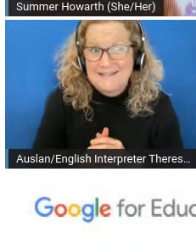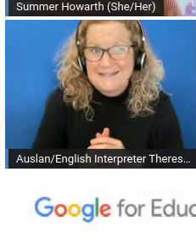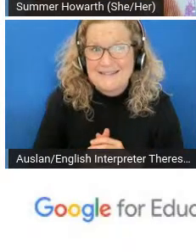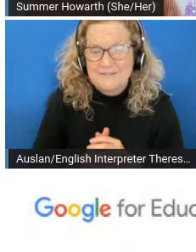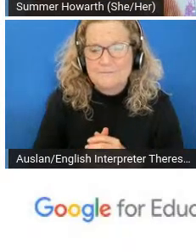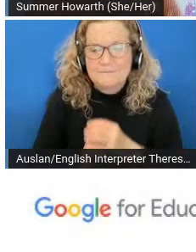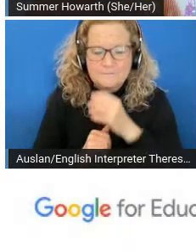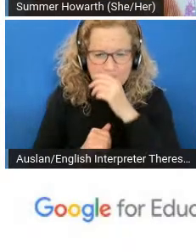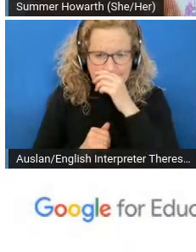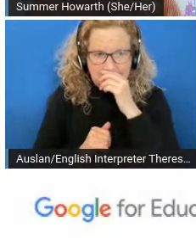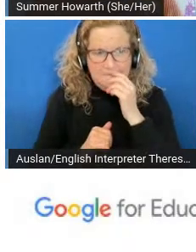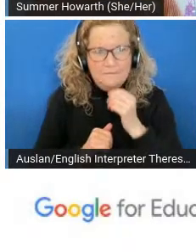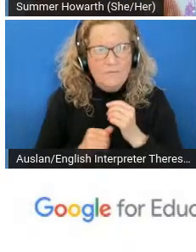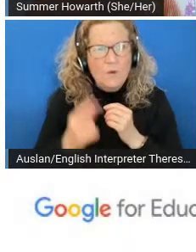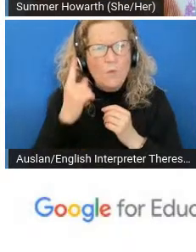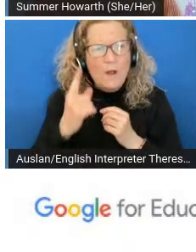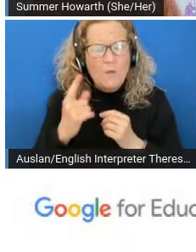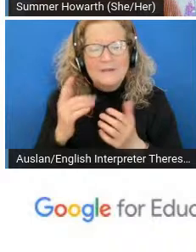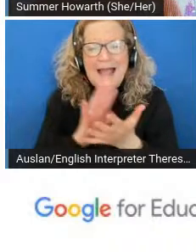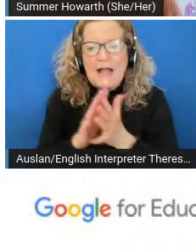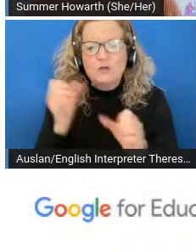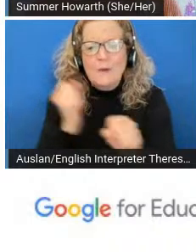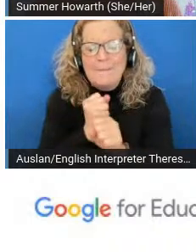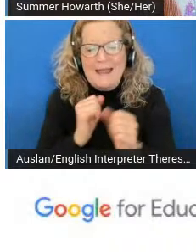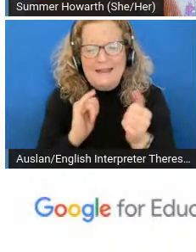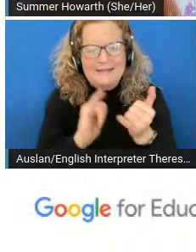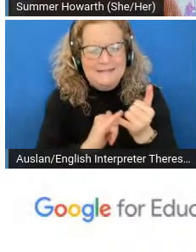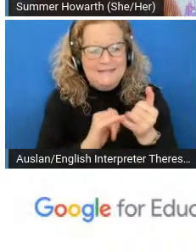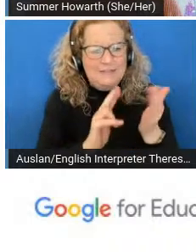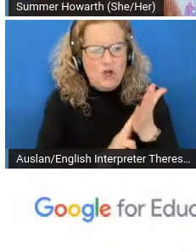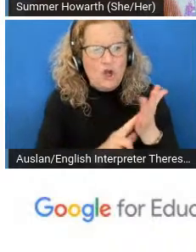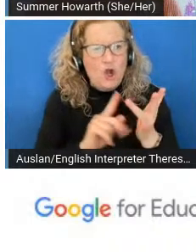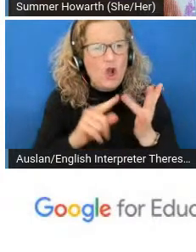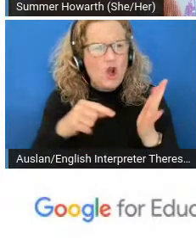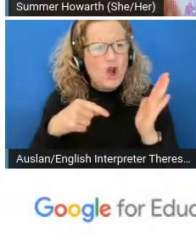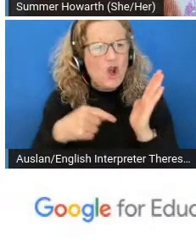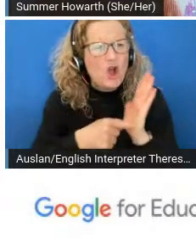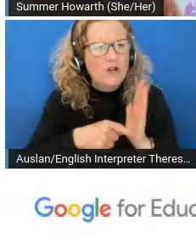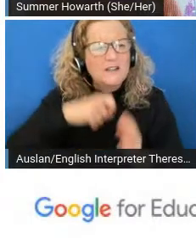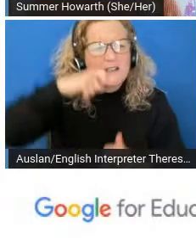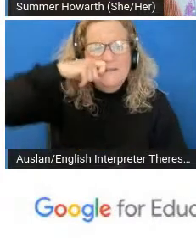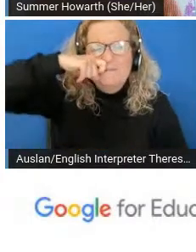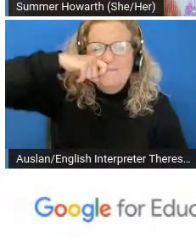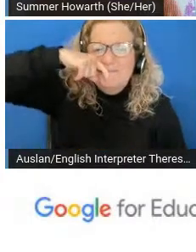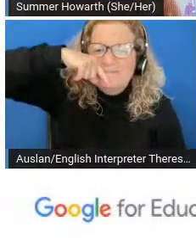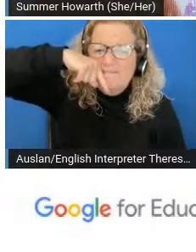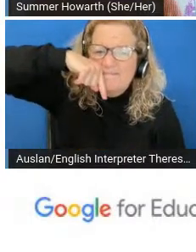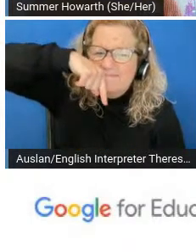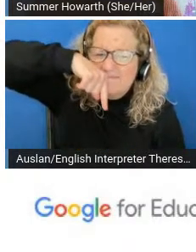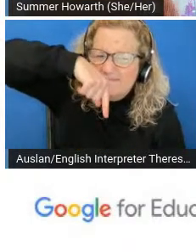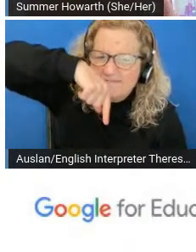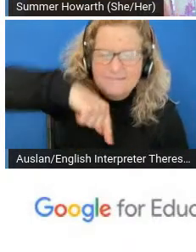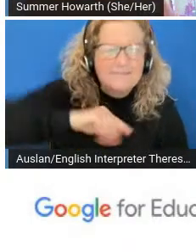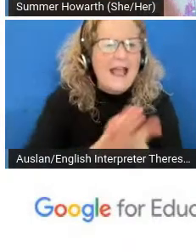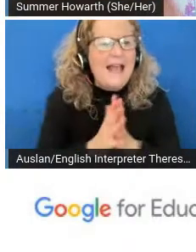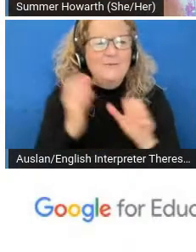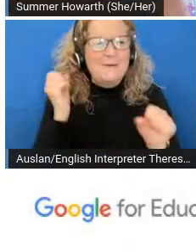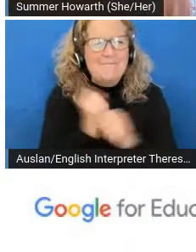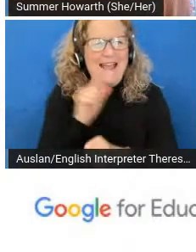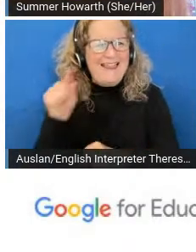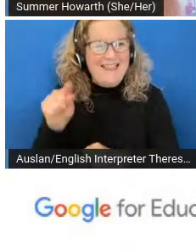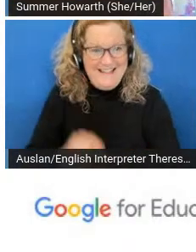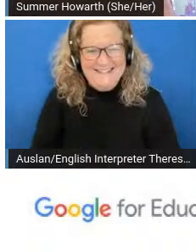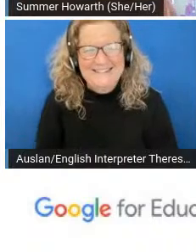was basically, how do we make snot? That was it. I'm just looking for Teresa's sign for how do we make snot.